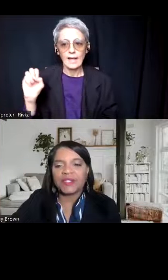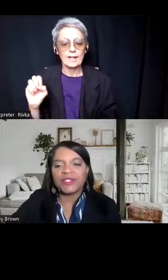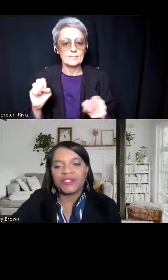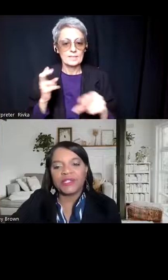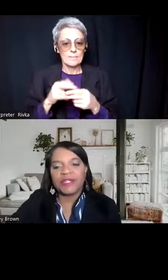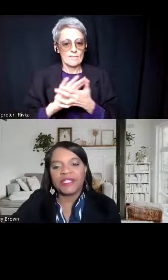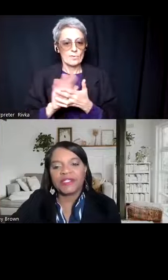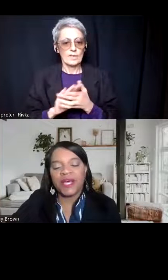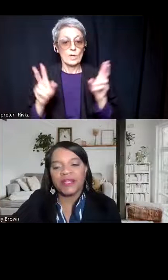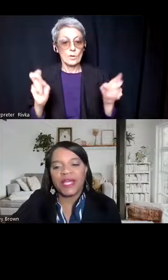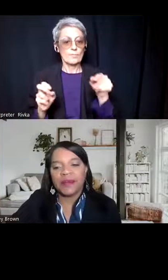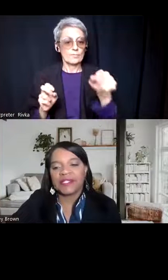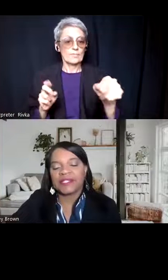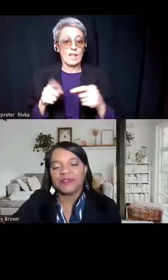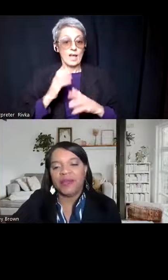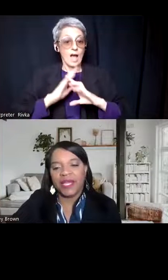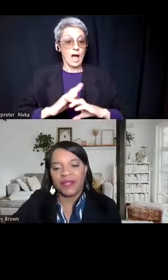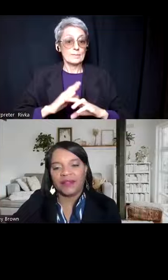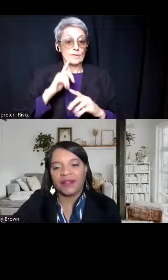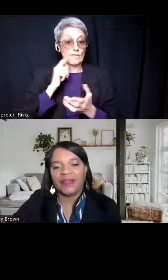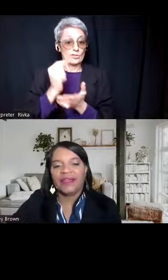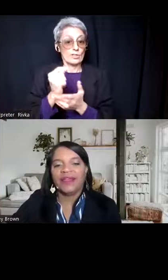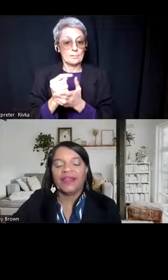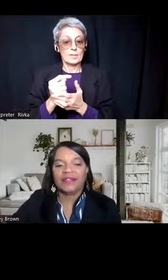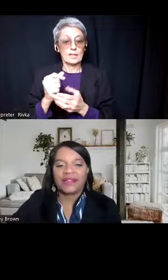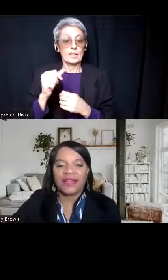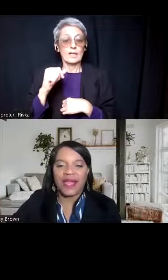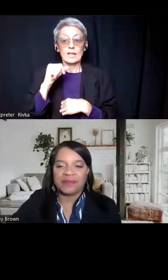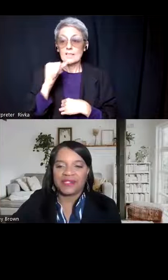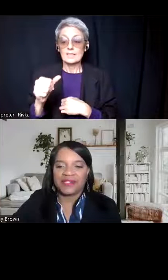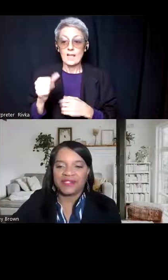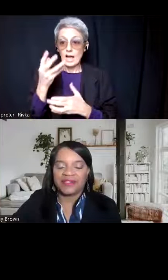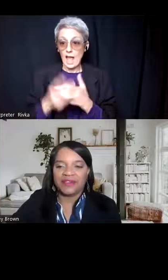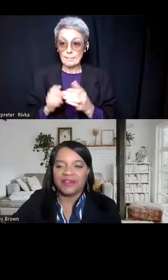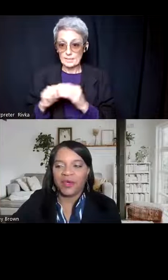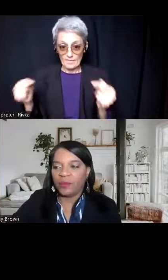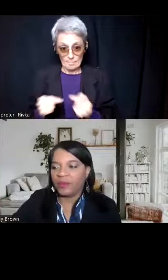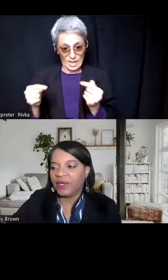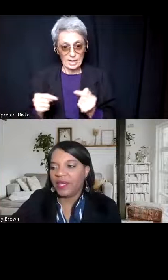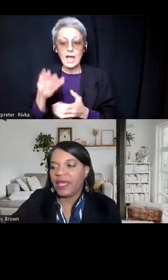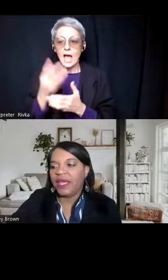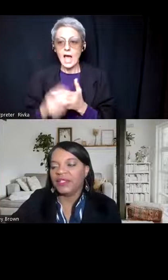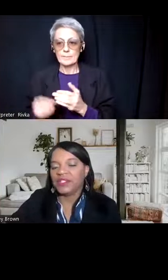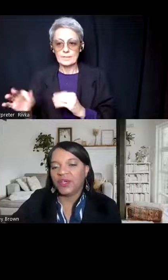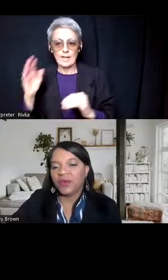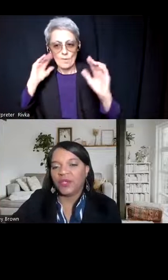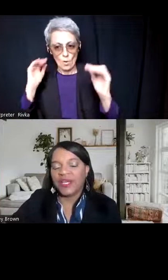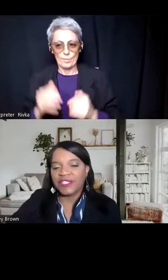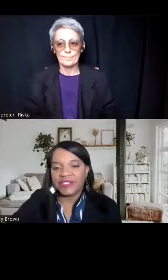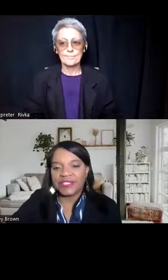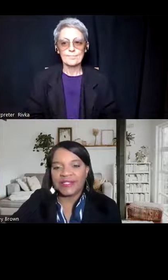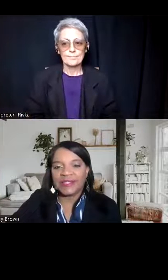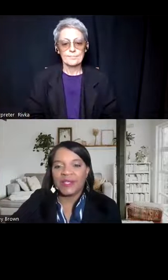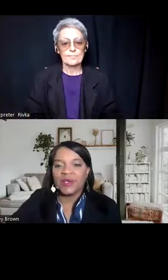"The obstacle to treatment is not the absence of pain, it's the absence of hope." And so